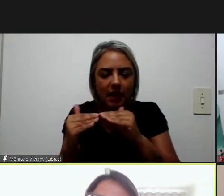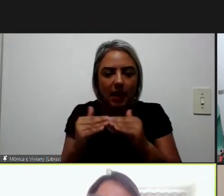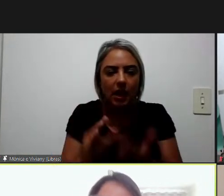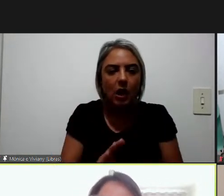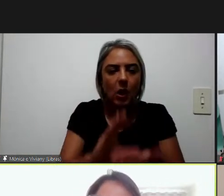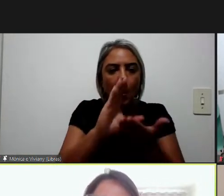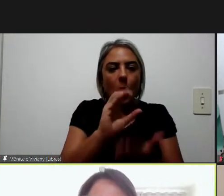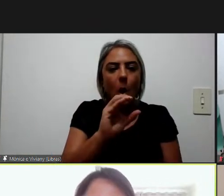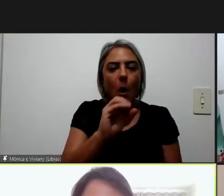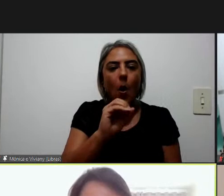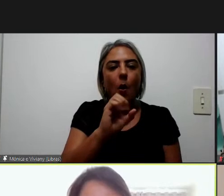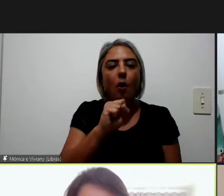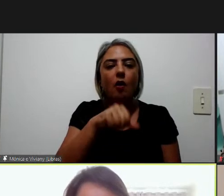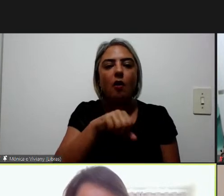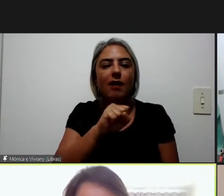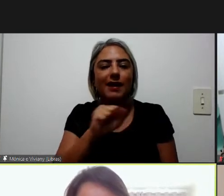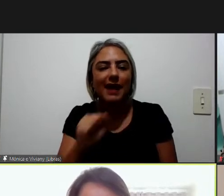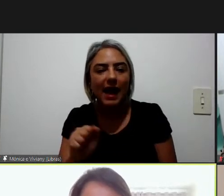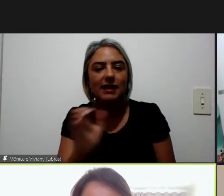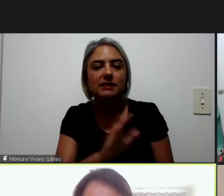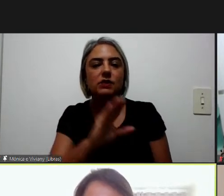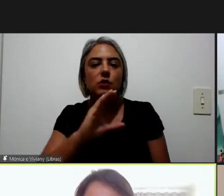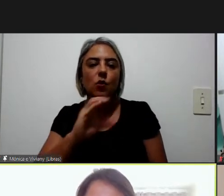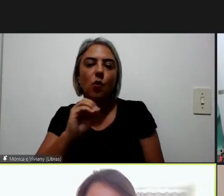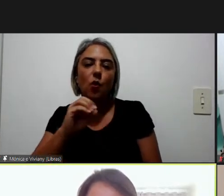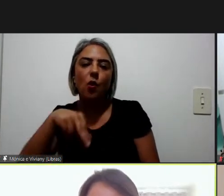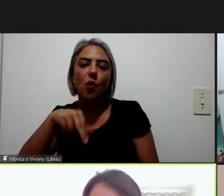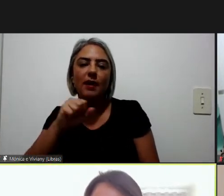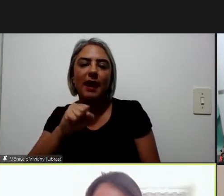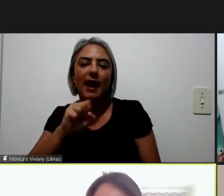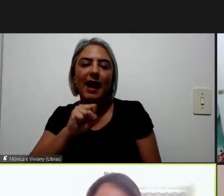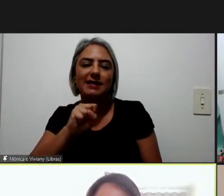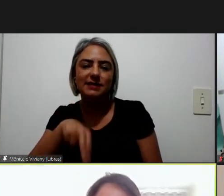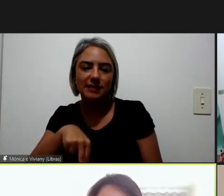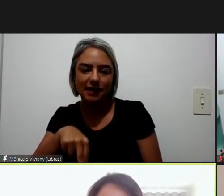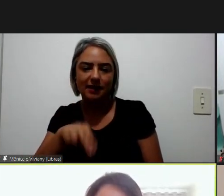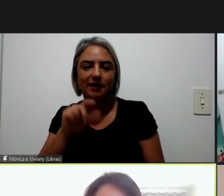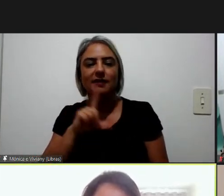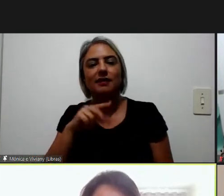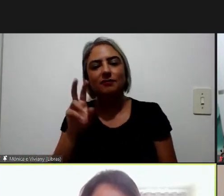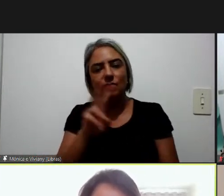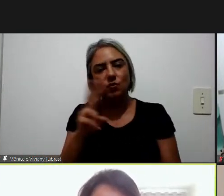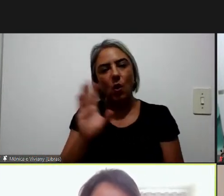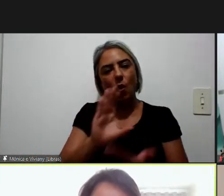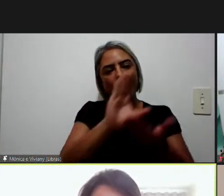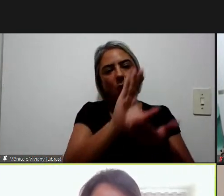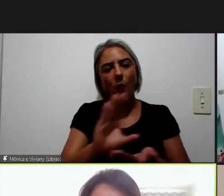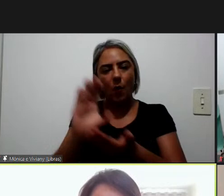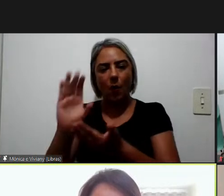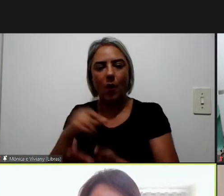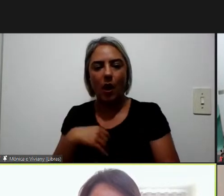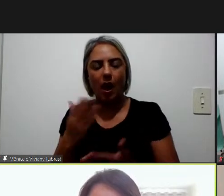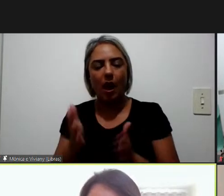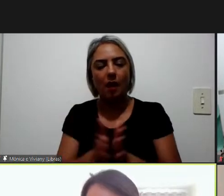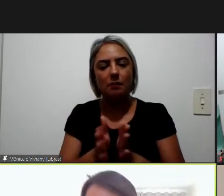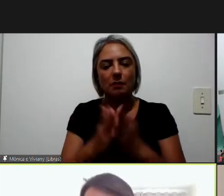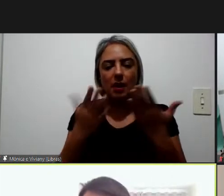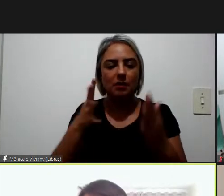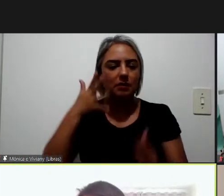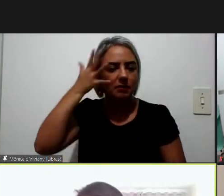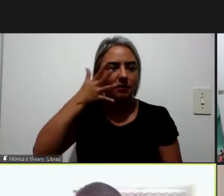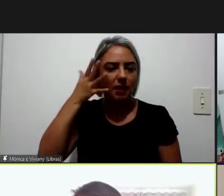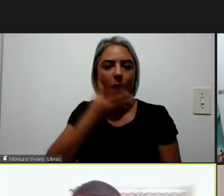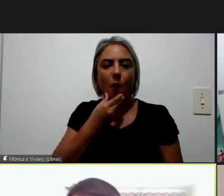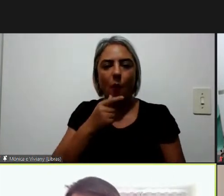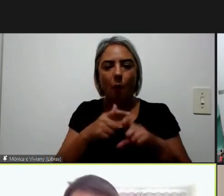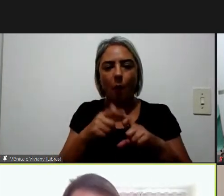interacted. Conas, Conascems, we speak the same language, and this is very good because this is the idea. I would like to congratulate Peter